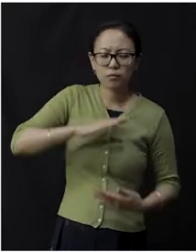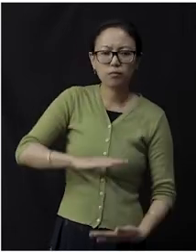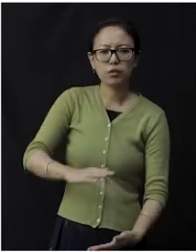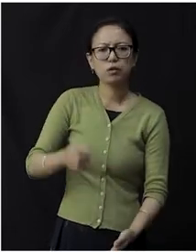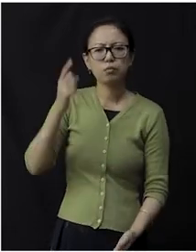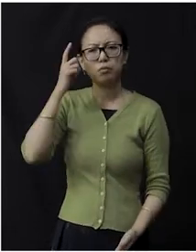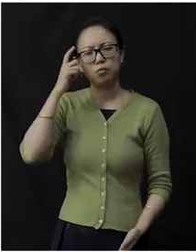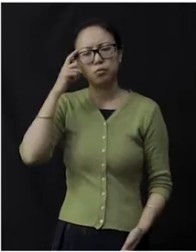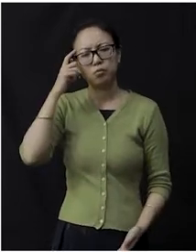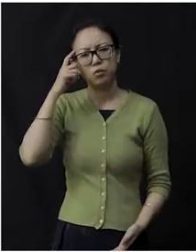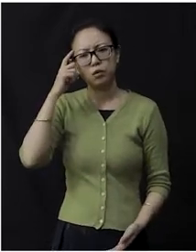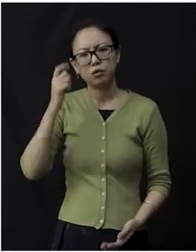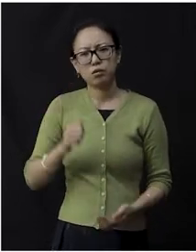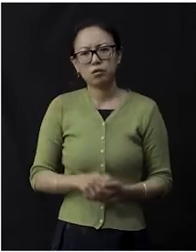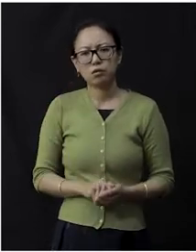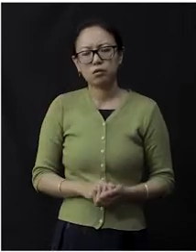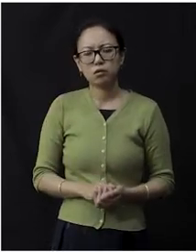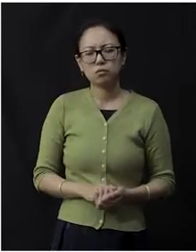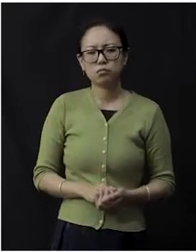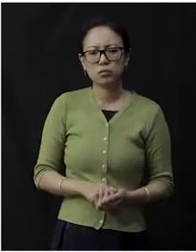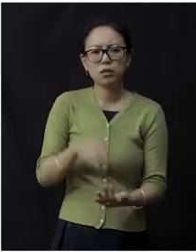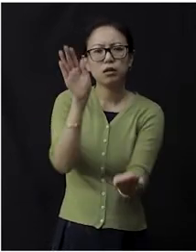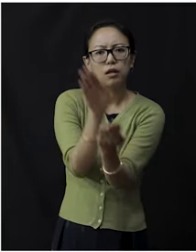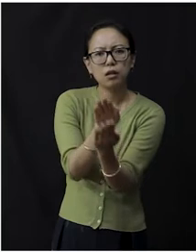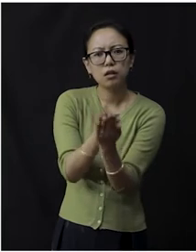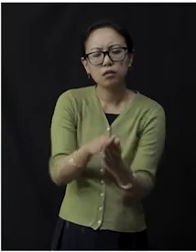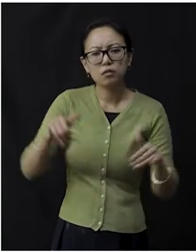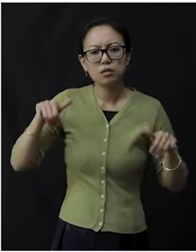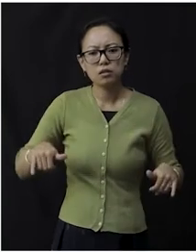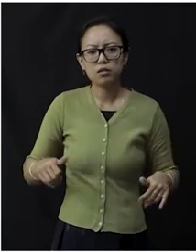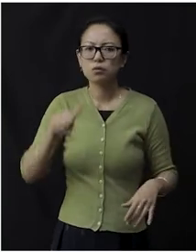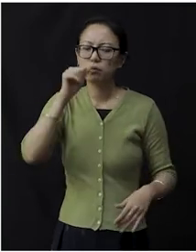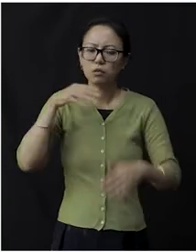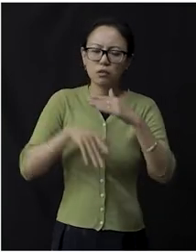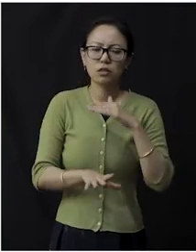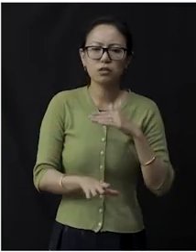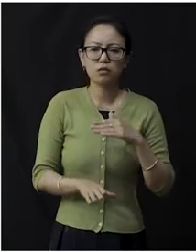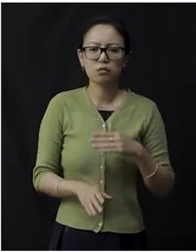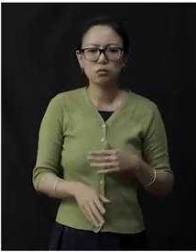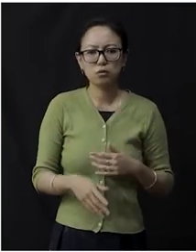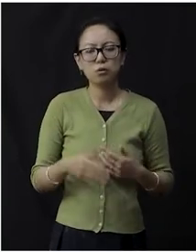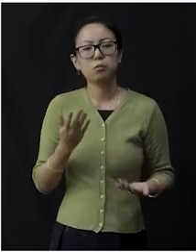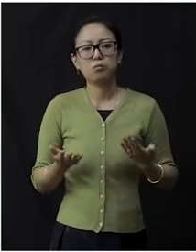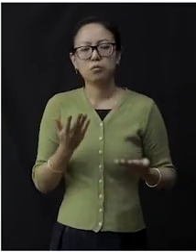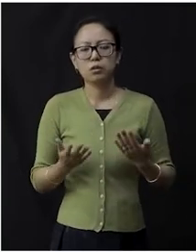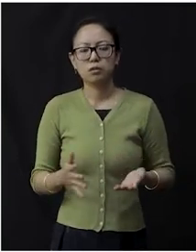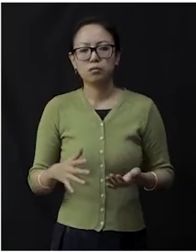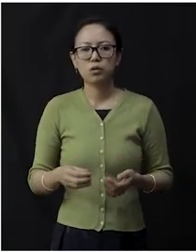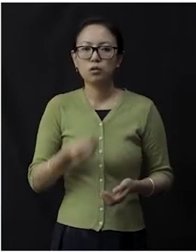there in the water. But still, the baby elephant was very, very curious.